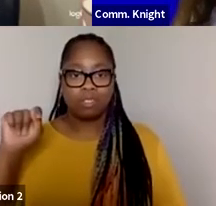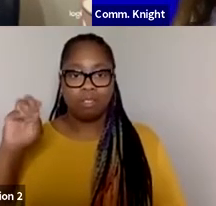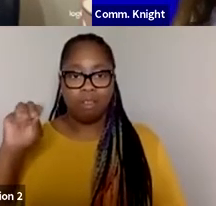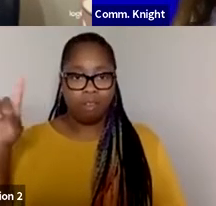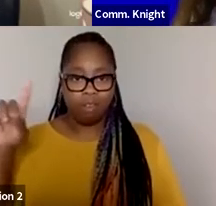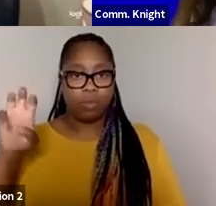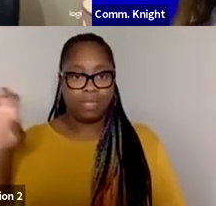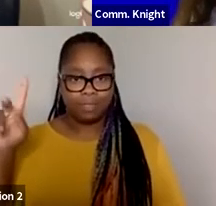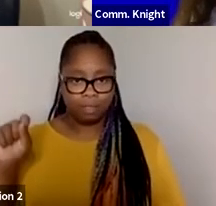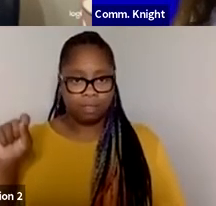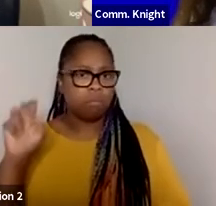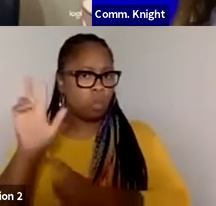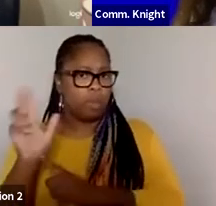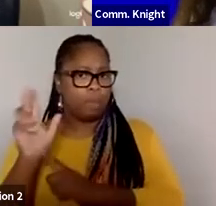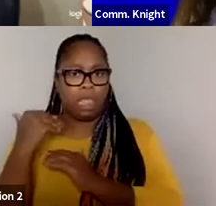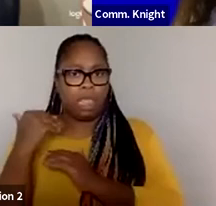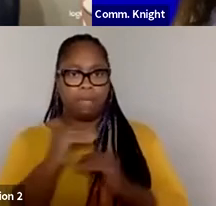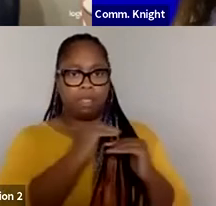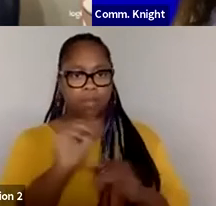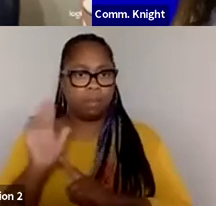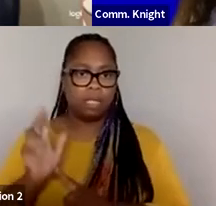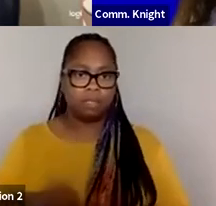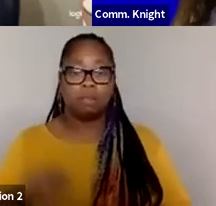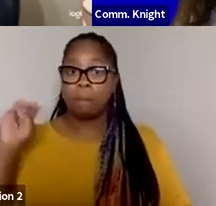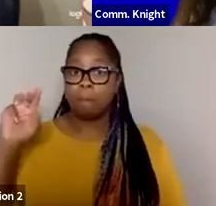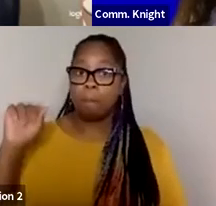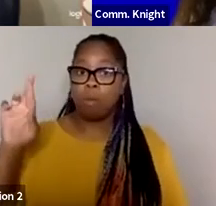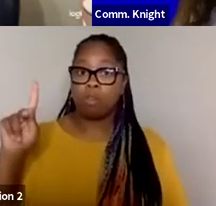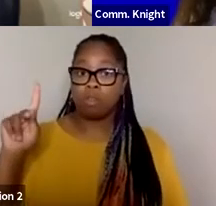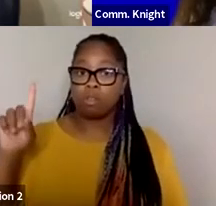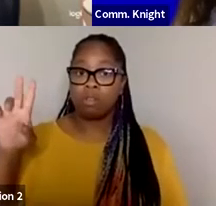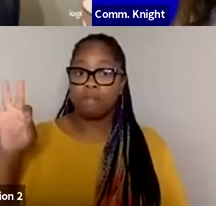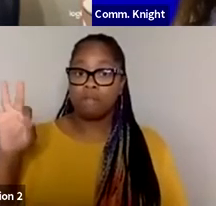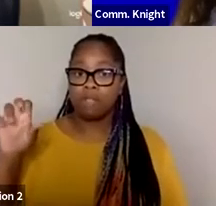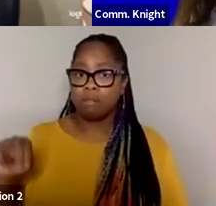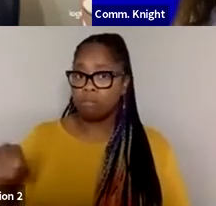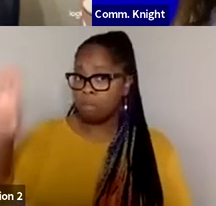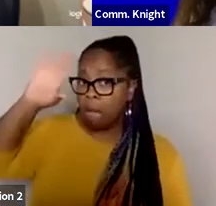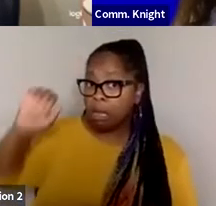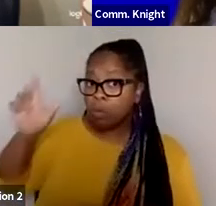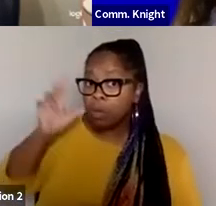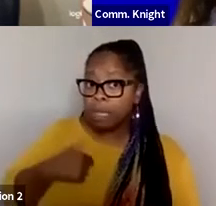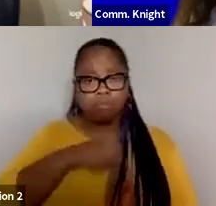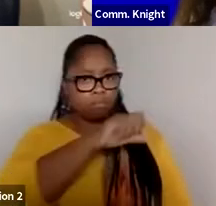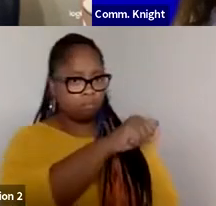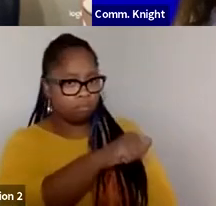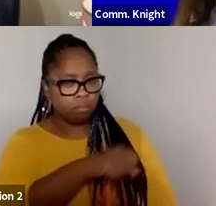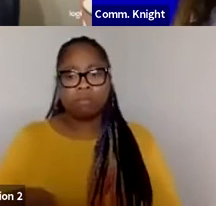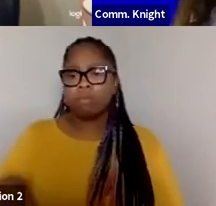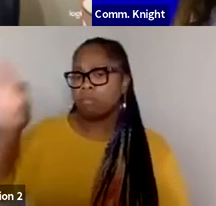speaker, of course, has 3 minutes. Mark Duffin. Hi there. Can you hear me? Yes.